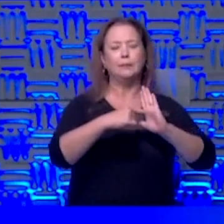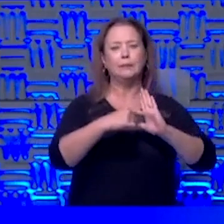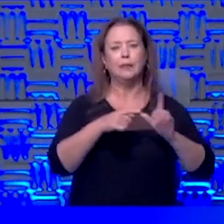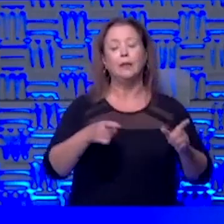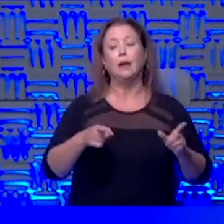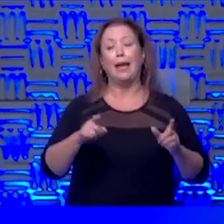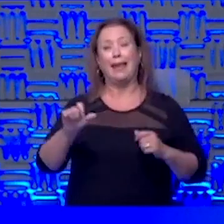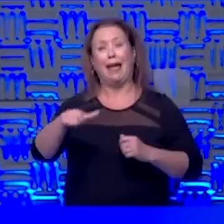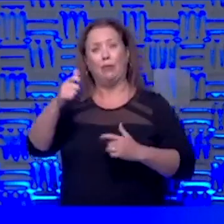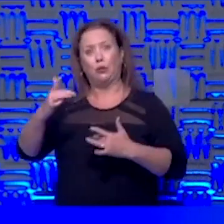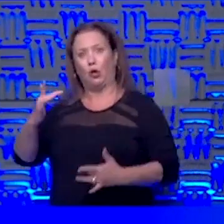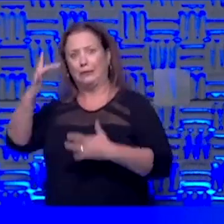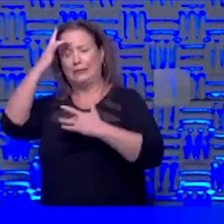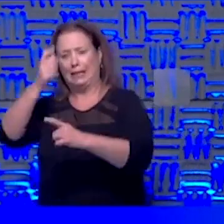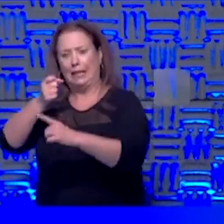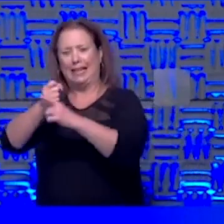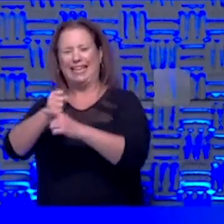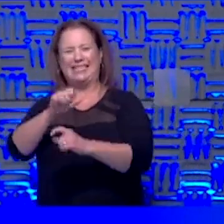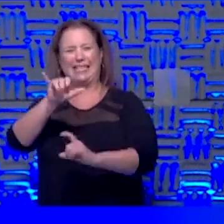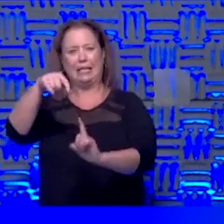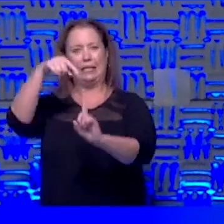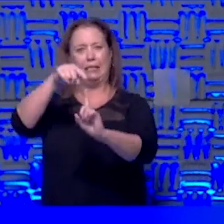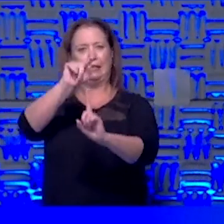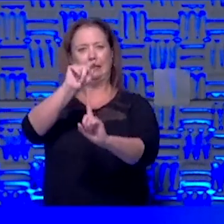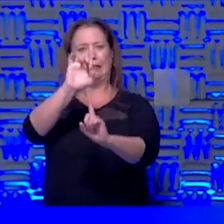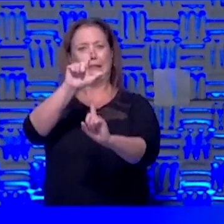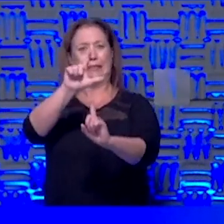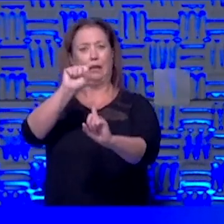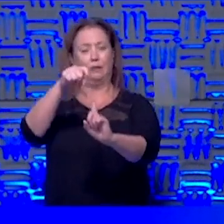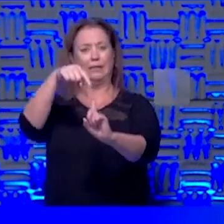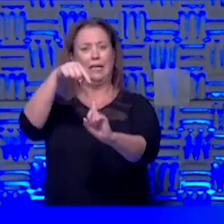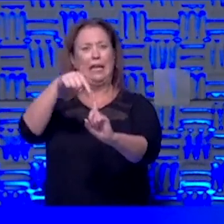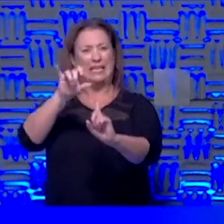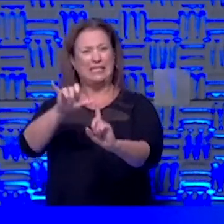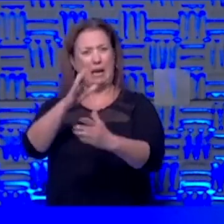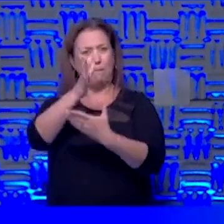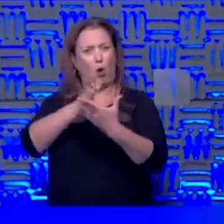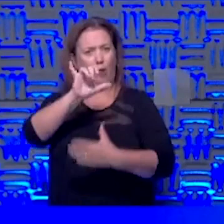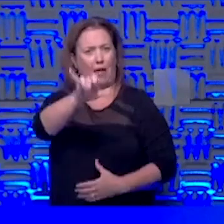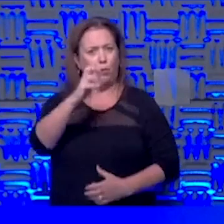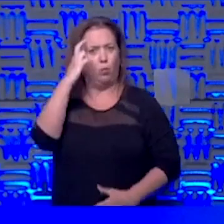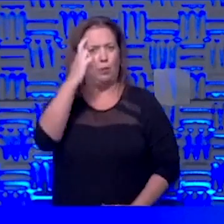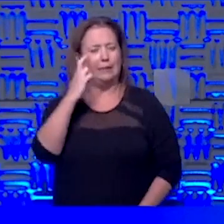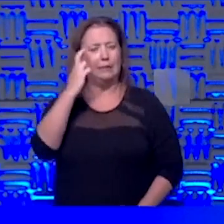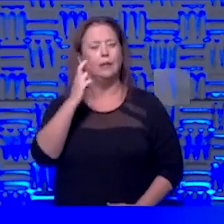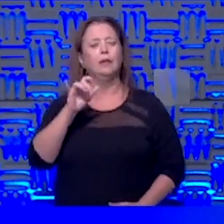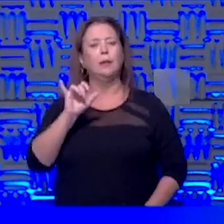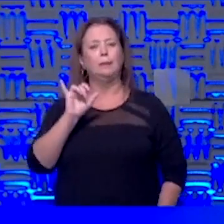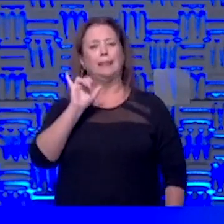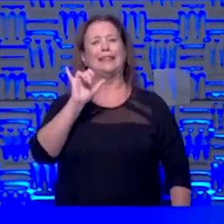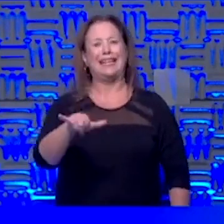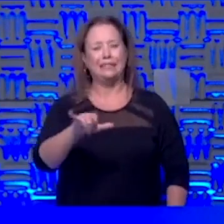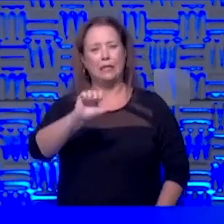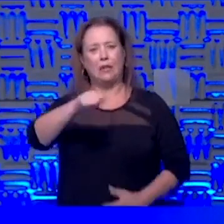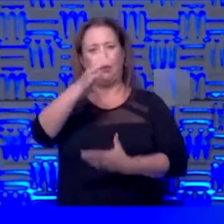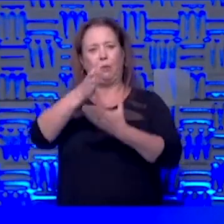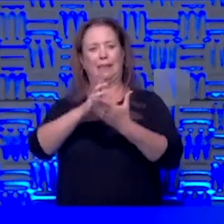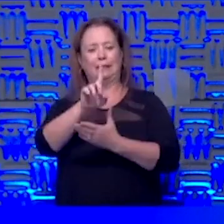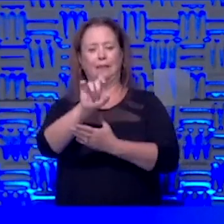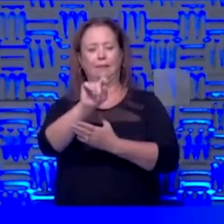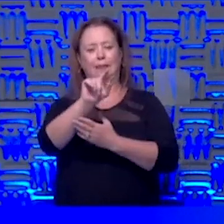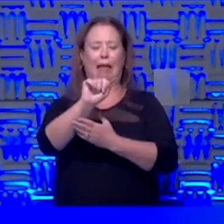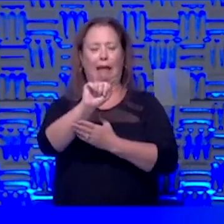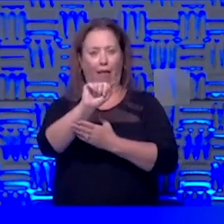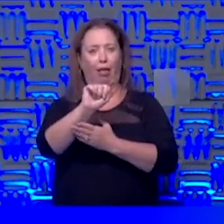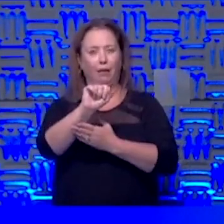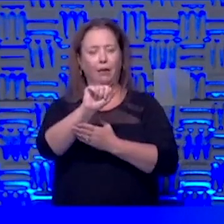this T-cell cross-reactivity a component? It's really hard to say right now, but it is another piece of data combined with